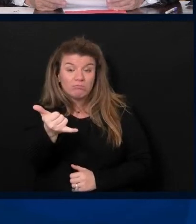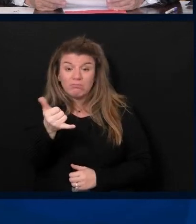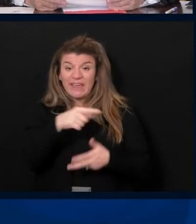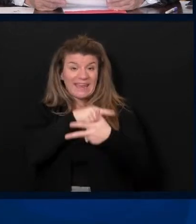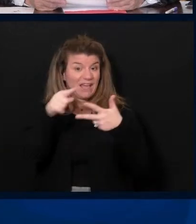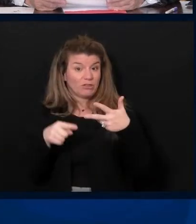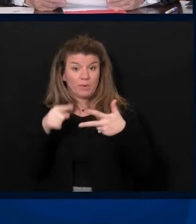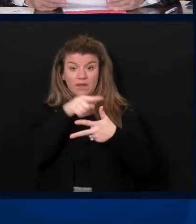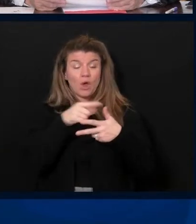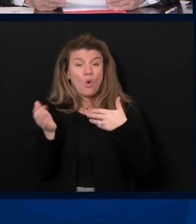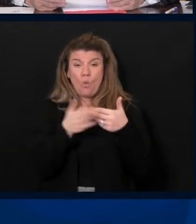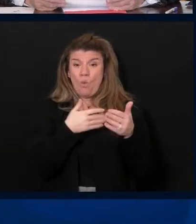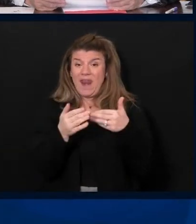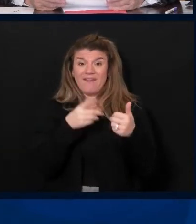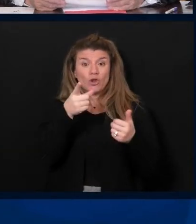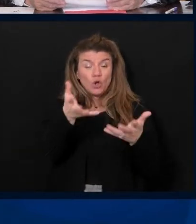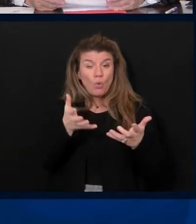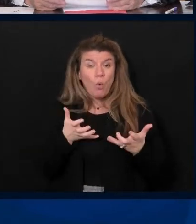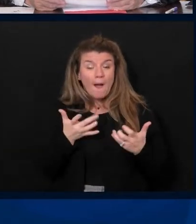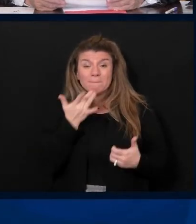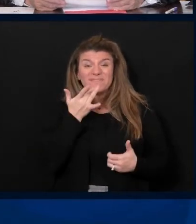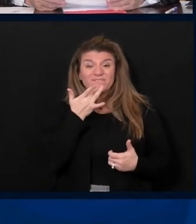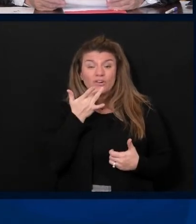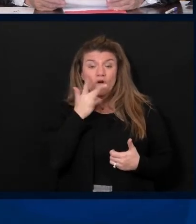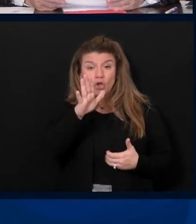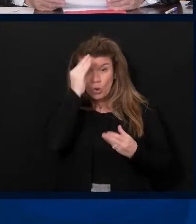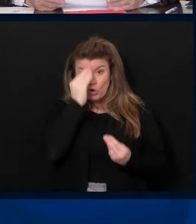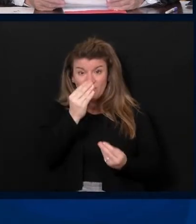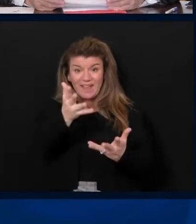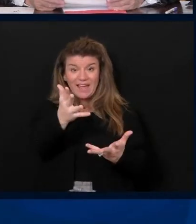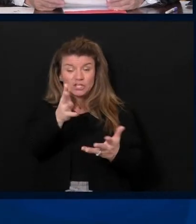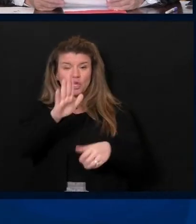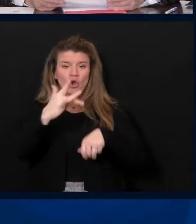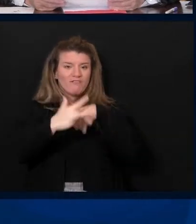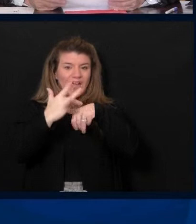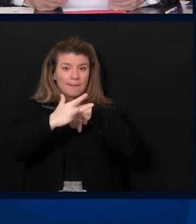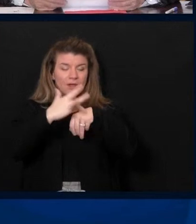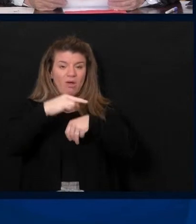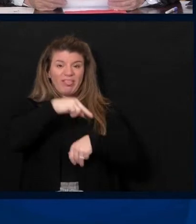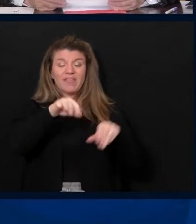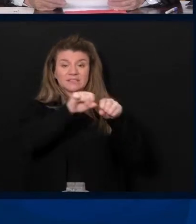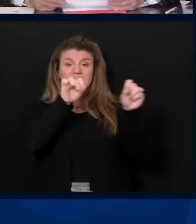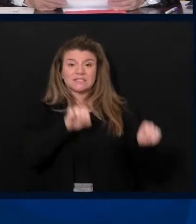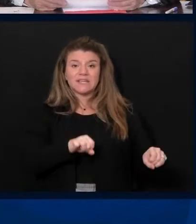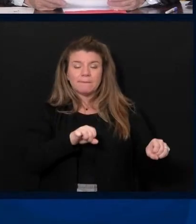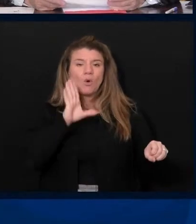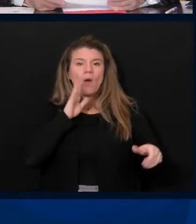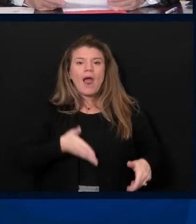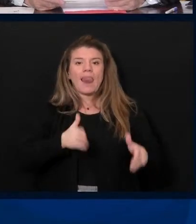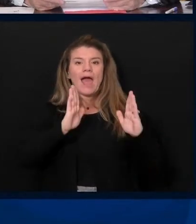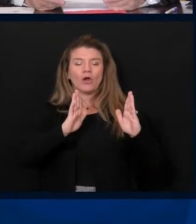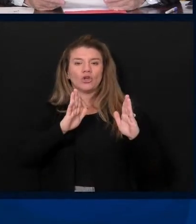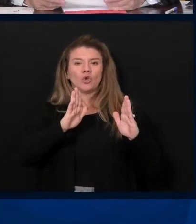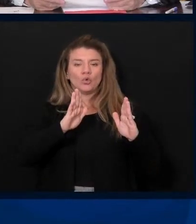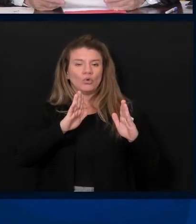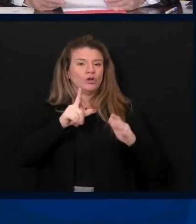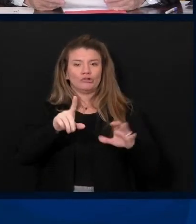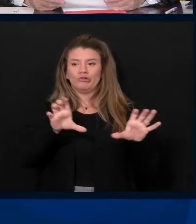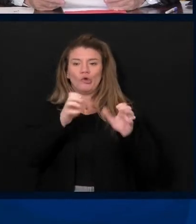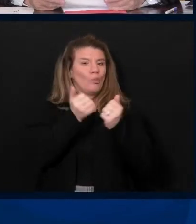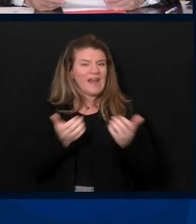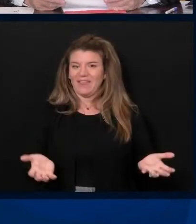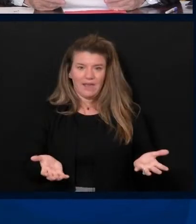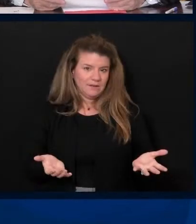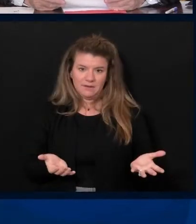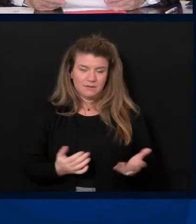Whatever way you want us to notify you about your availability, this system will allow you to pick up on just